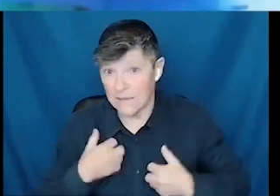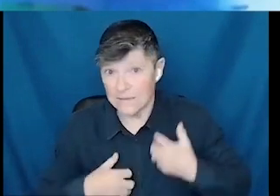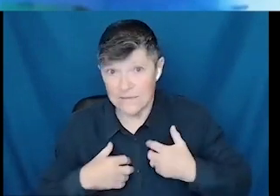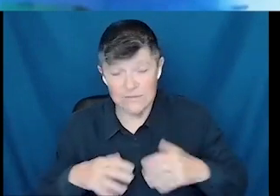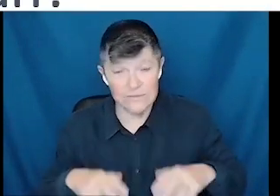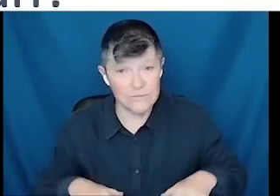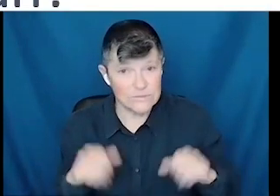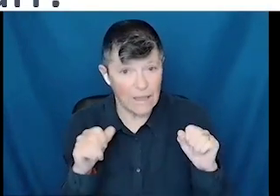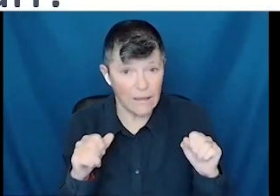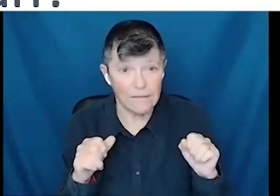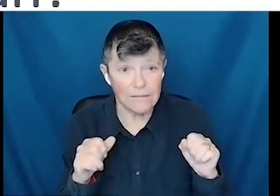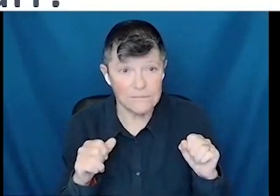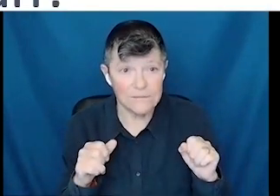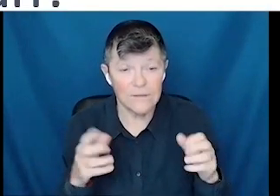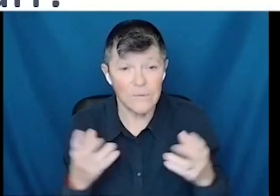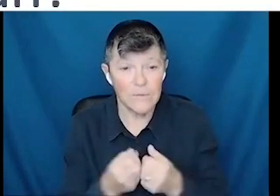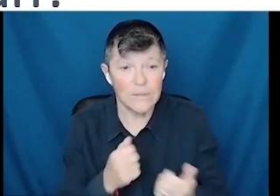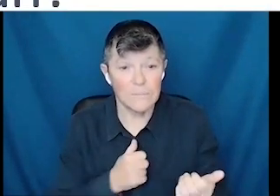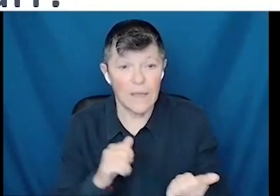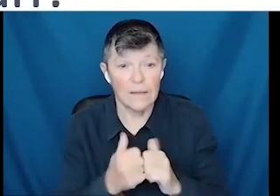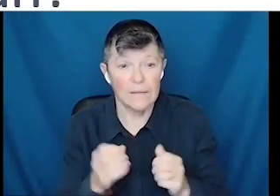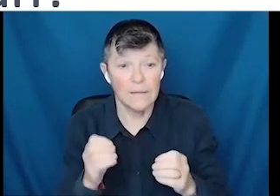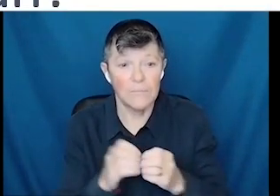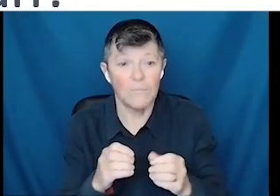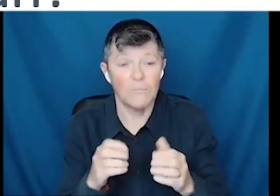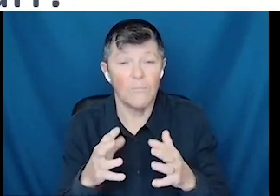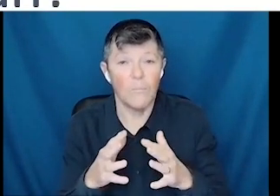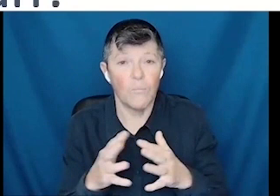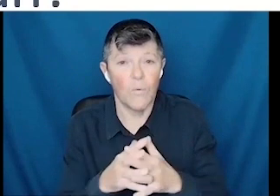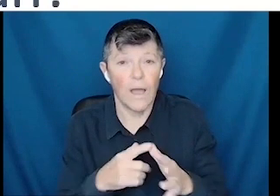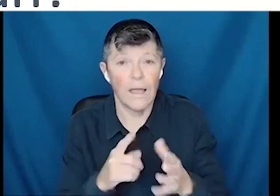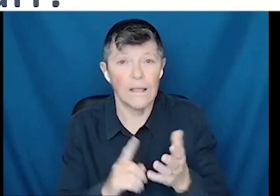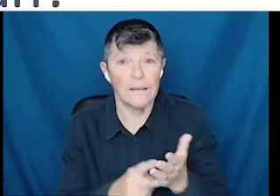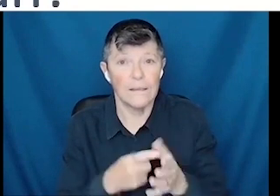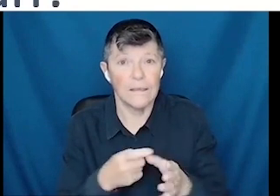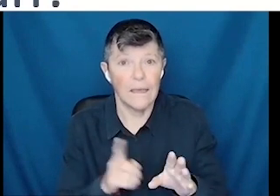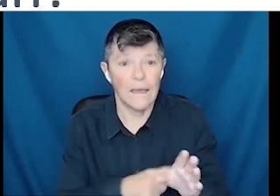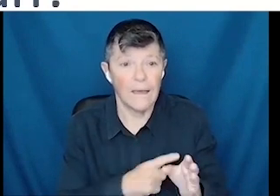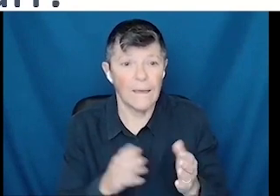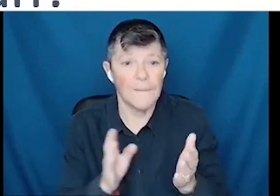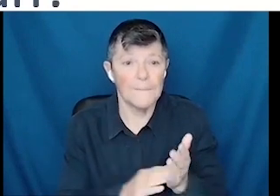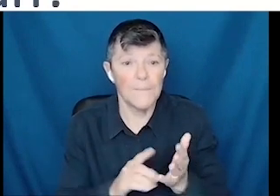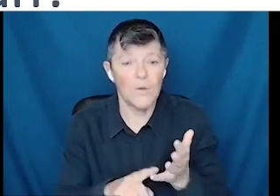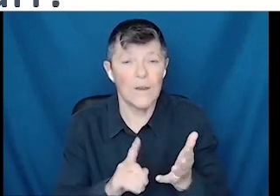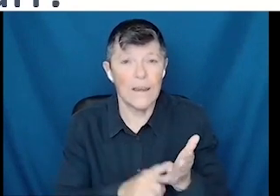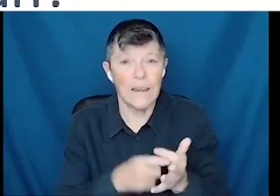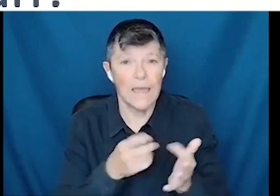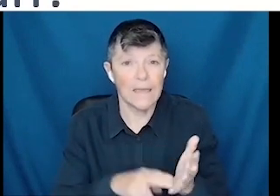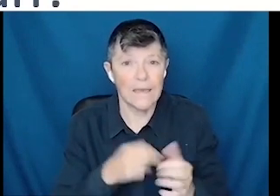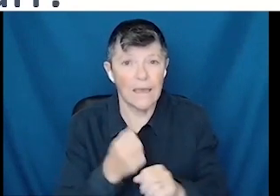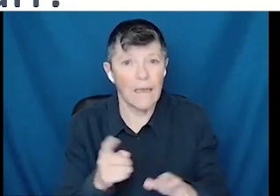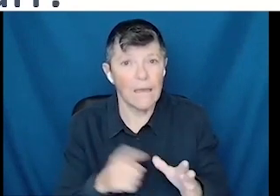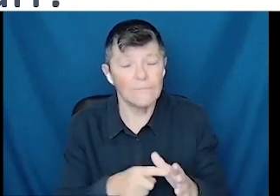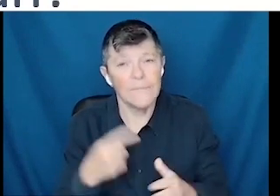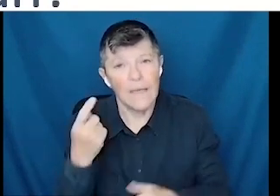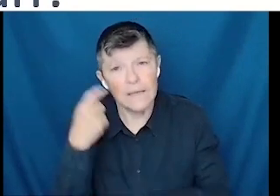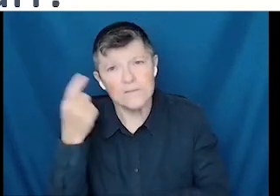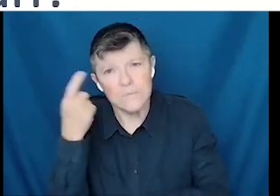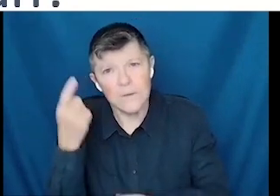with my colleague Walia Mulenga. I suppose, Nathan, you will